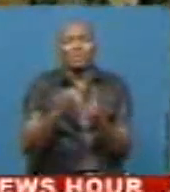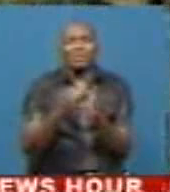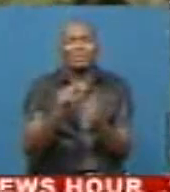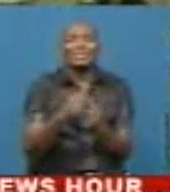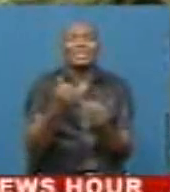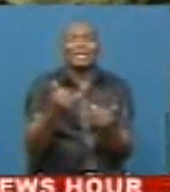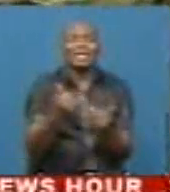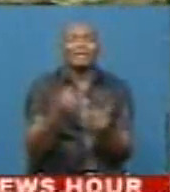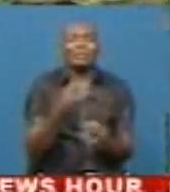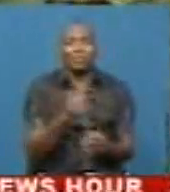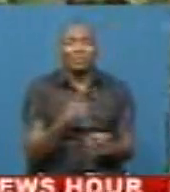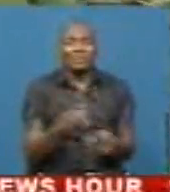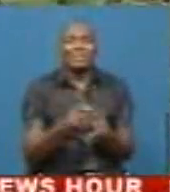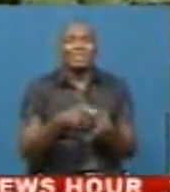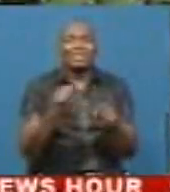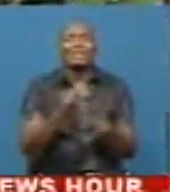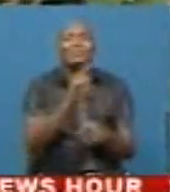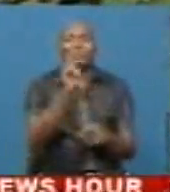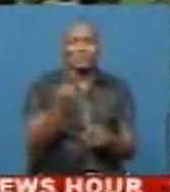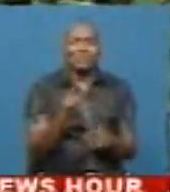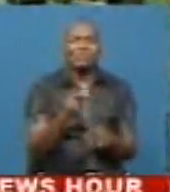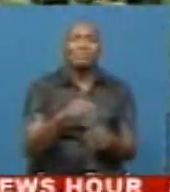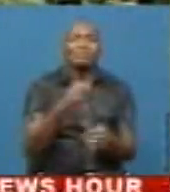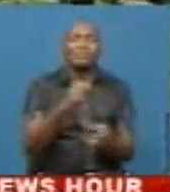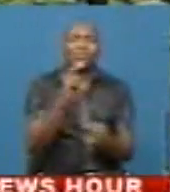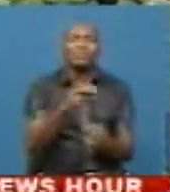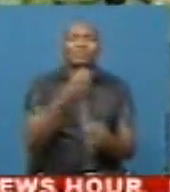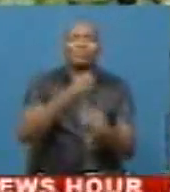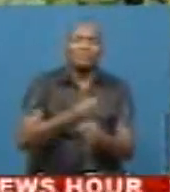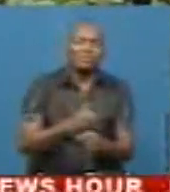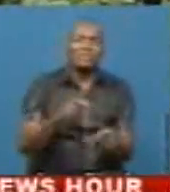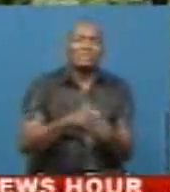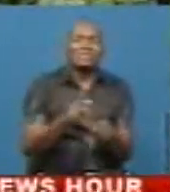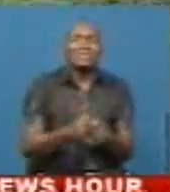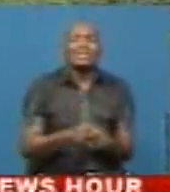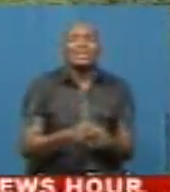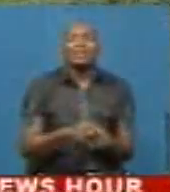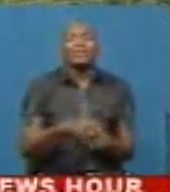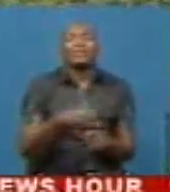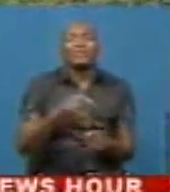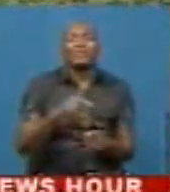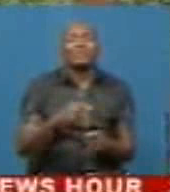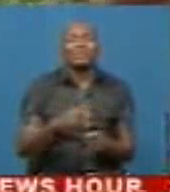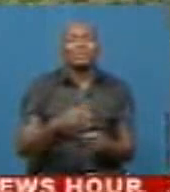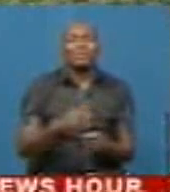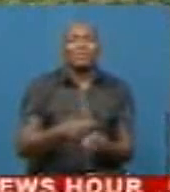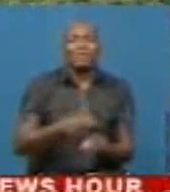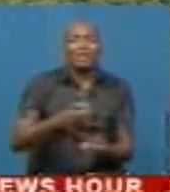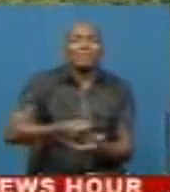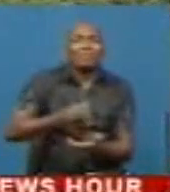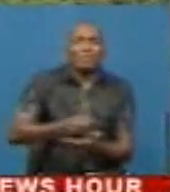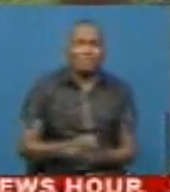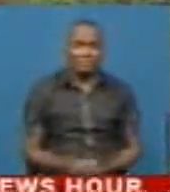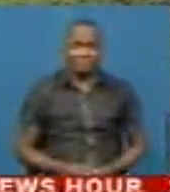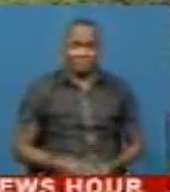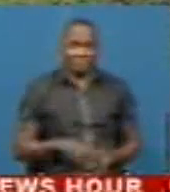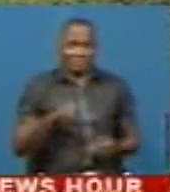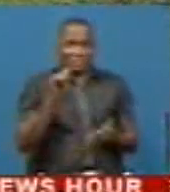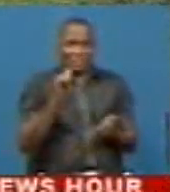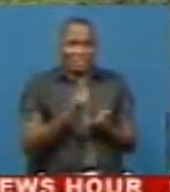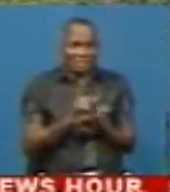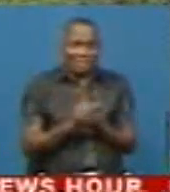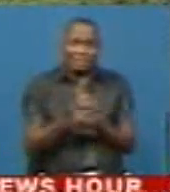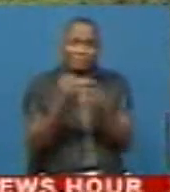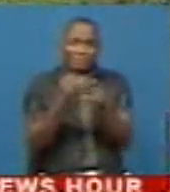with the existing ones and could be used for fufu and also dough. Initially, this potential had been observed